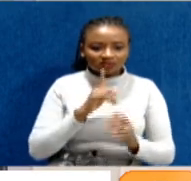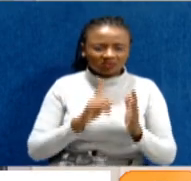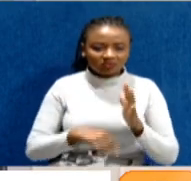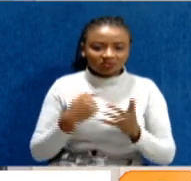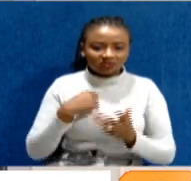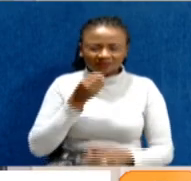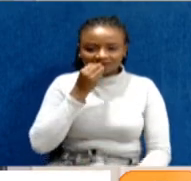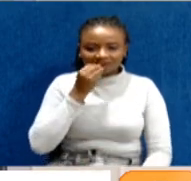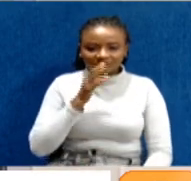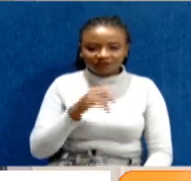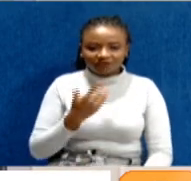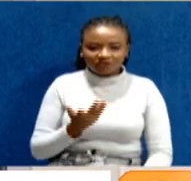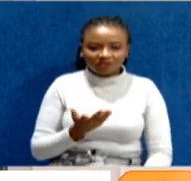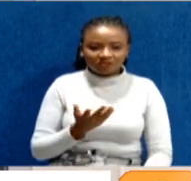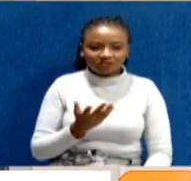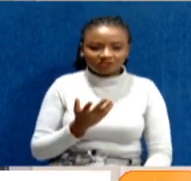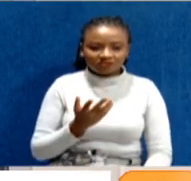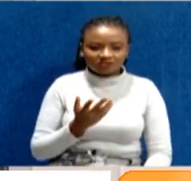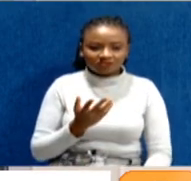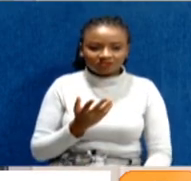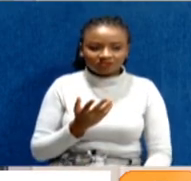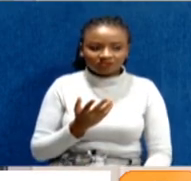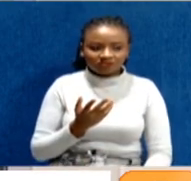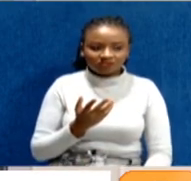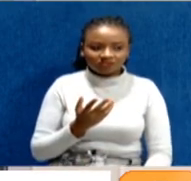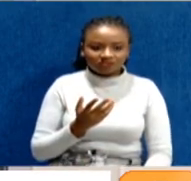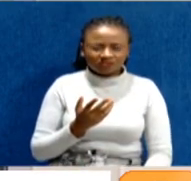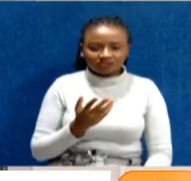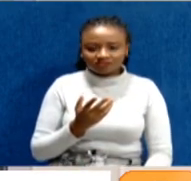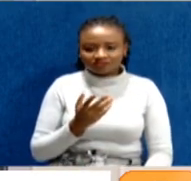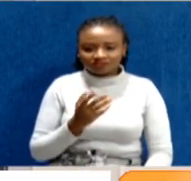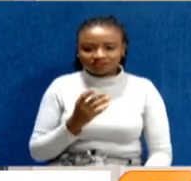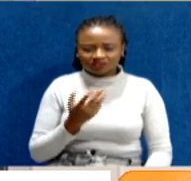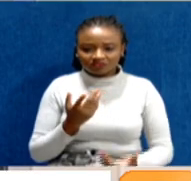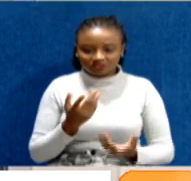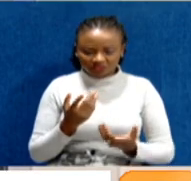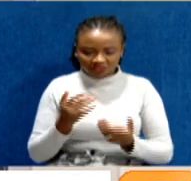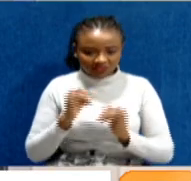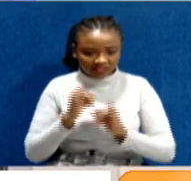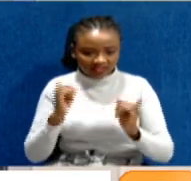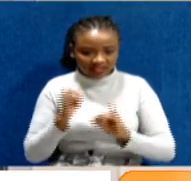free from pesticide, who doesn't want to take food free from pesticide? Who doesn't want to take food